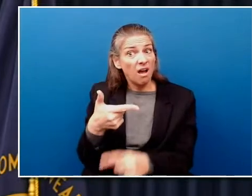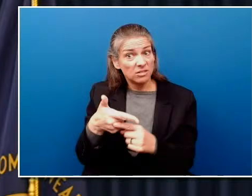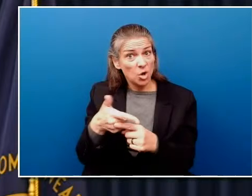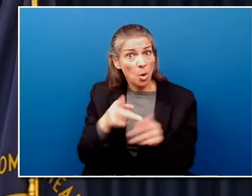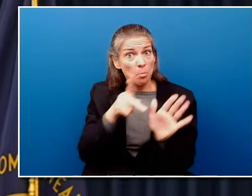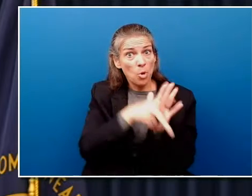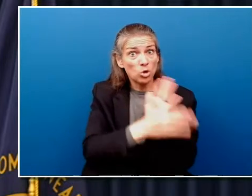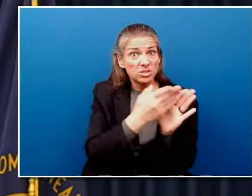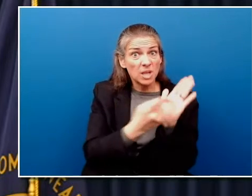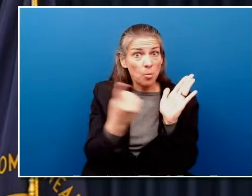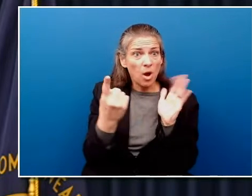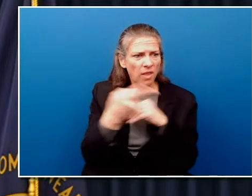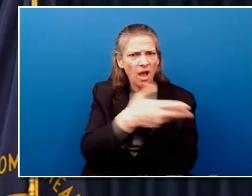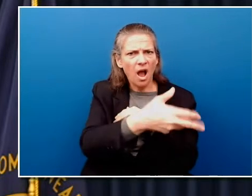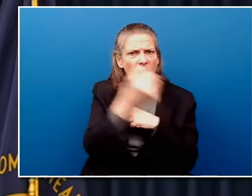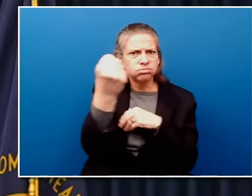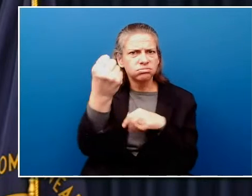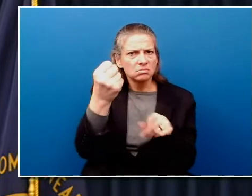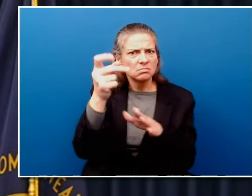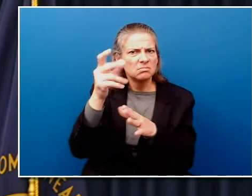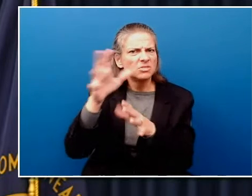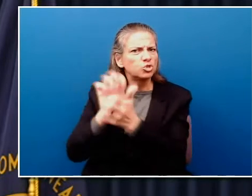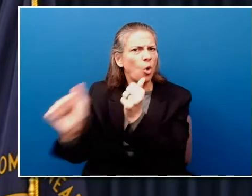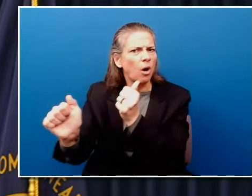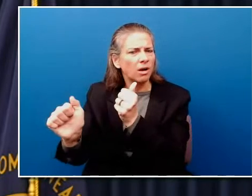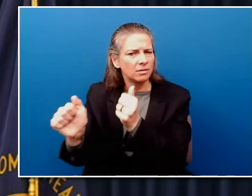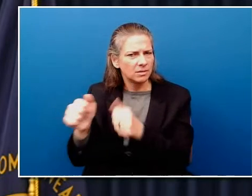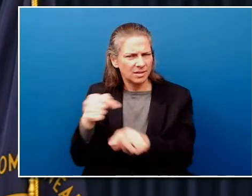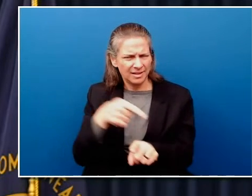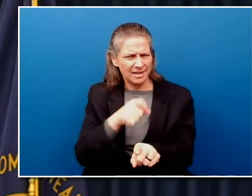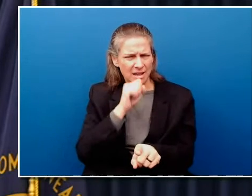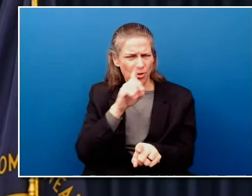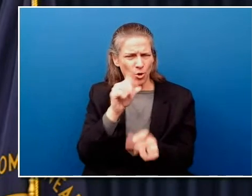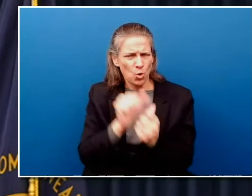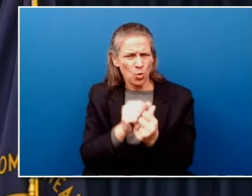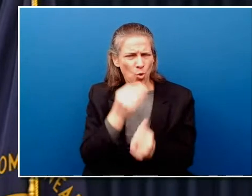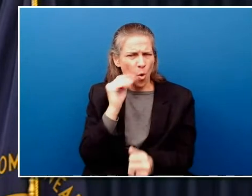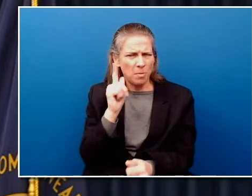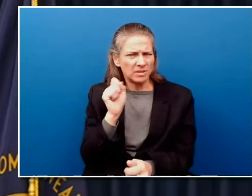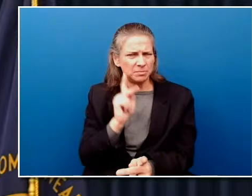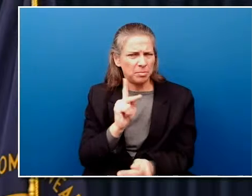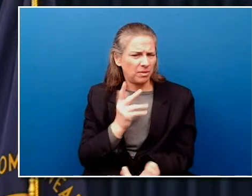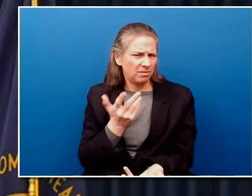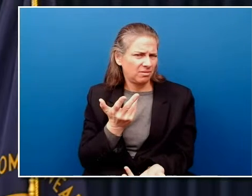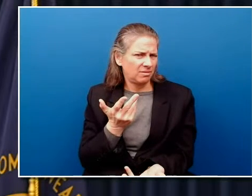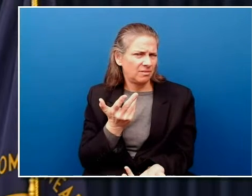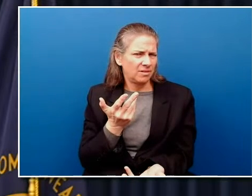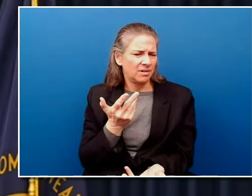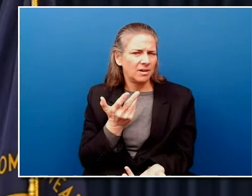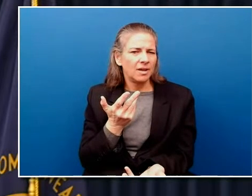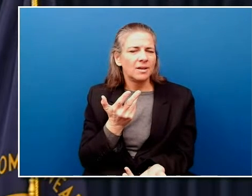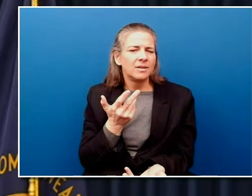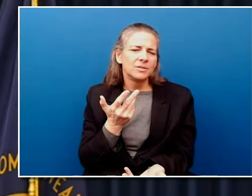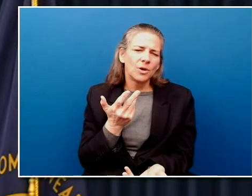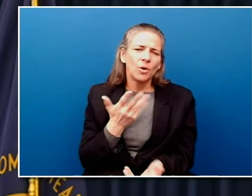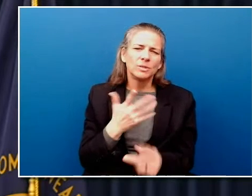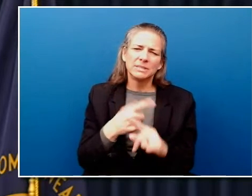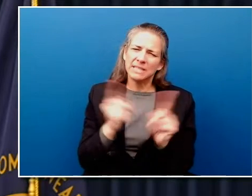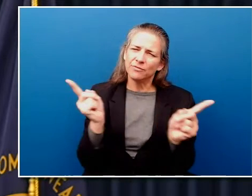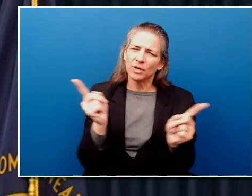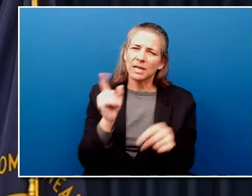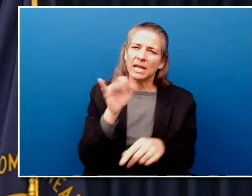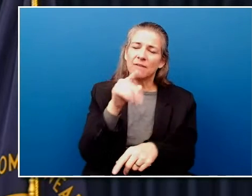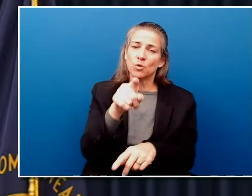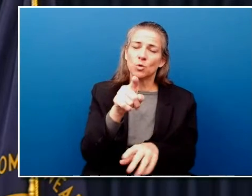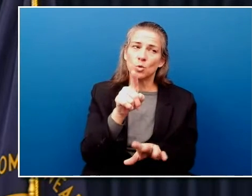a response to homelessness. It just doesn't. And there's a big difference when you respond to homelessness if you're